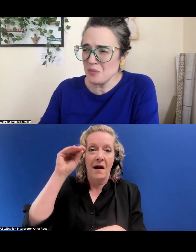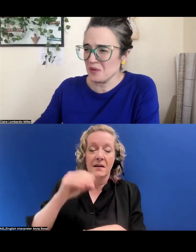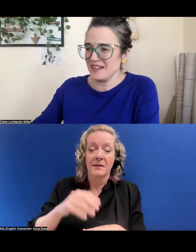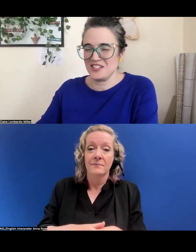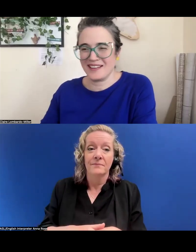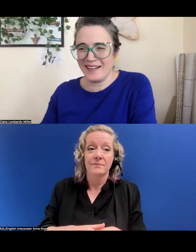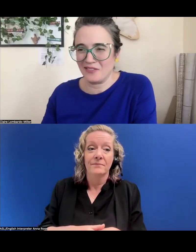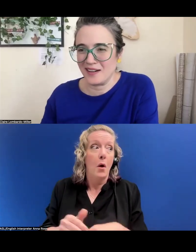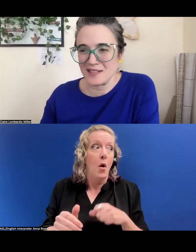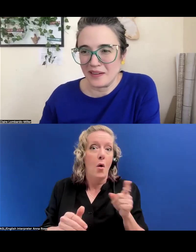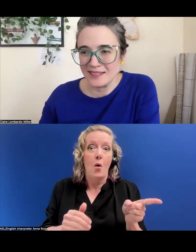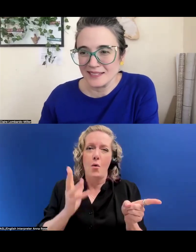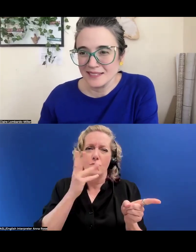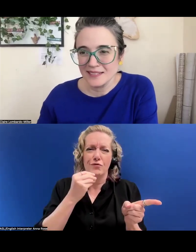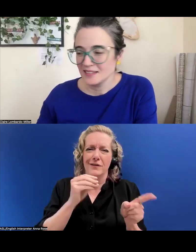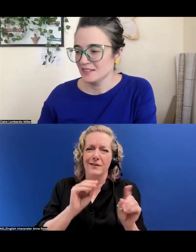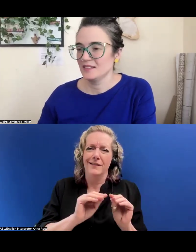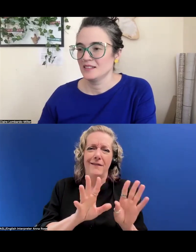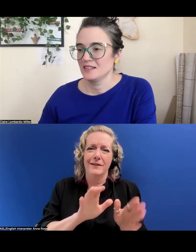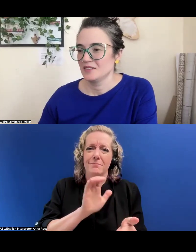She's so pretty. She's got to have a husband.